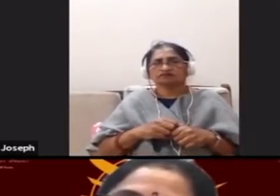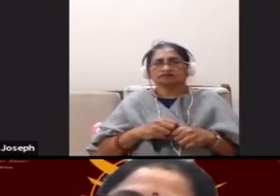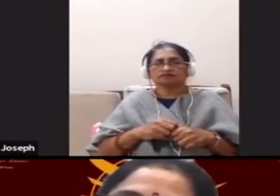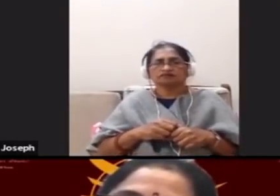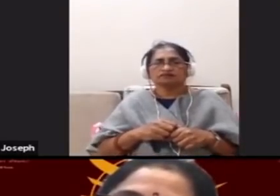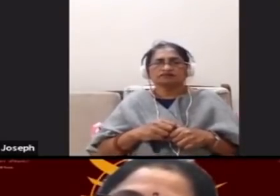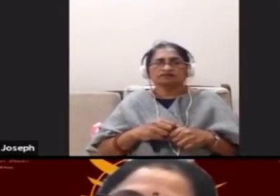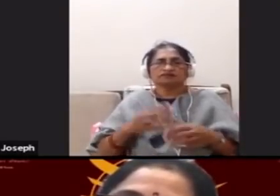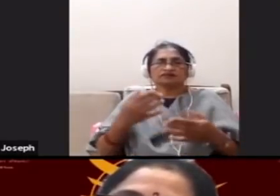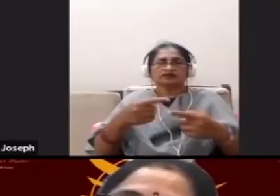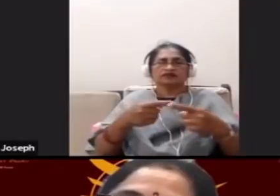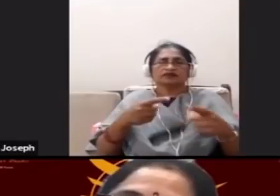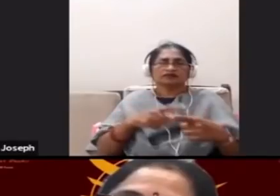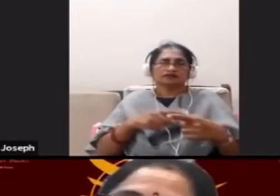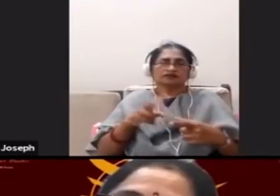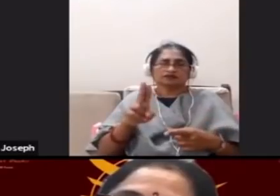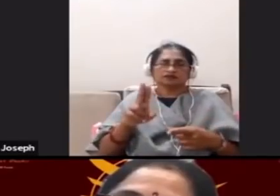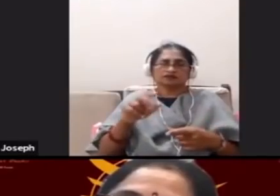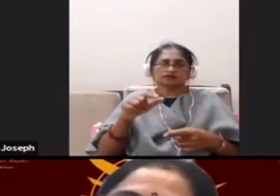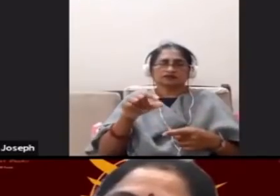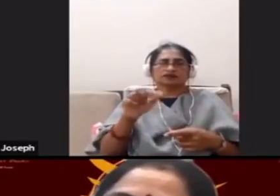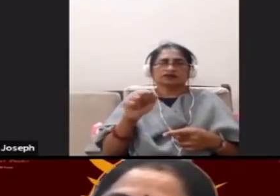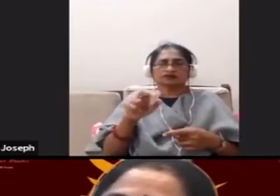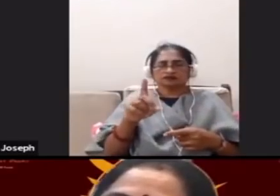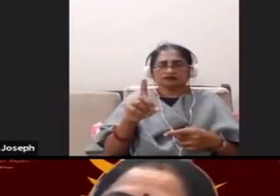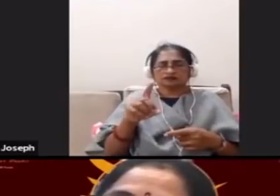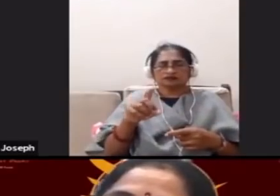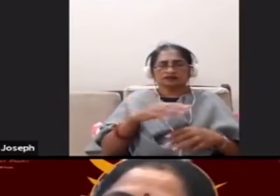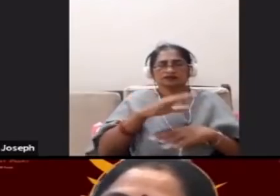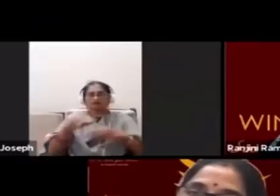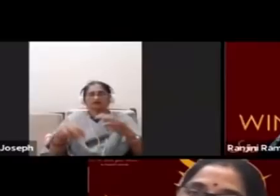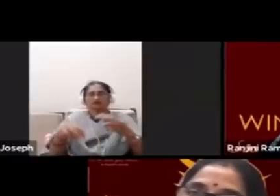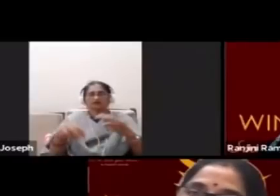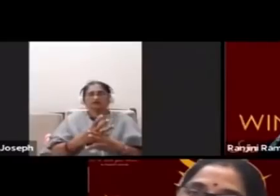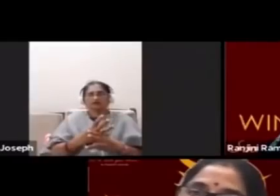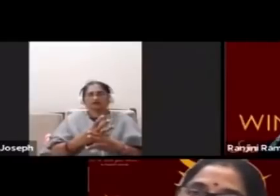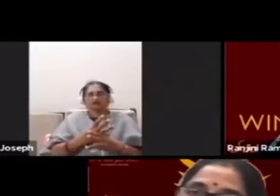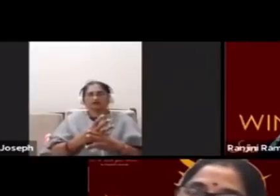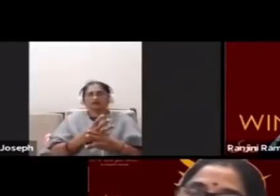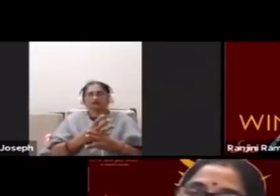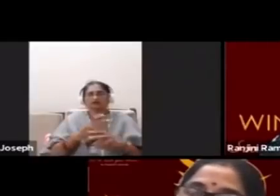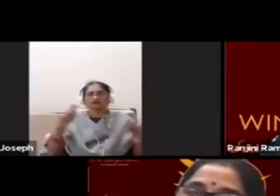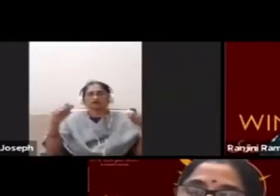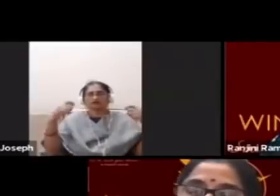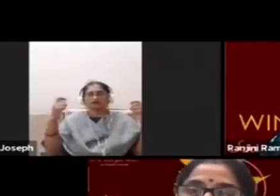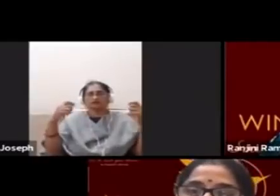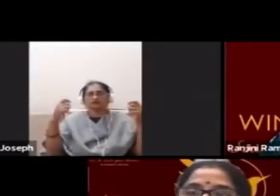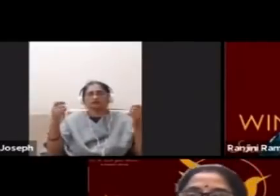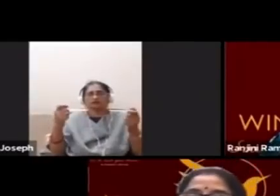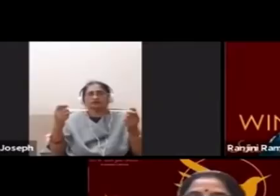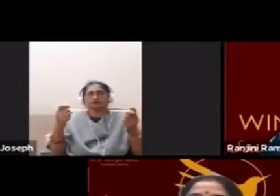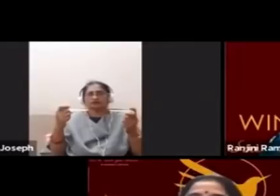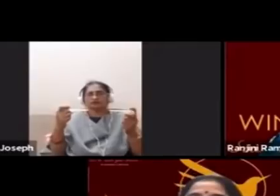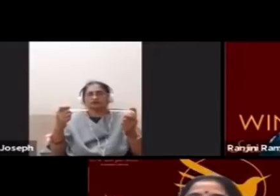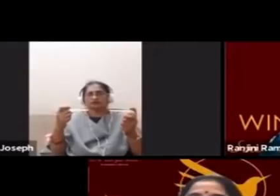Since then, Uganda has joined the rest of the world on this day to celebrate and acknowledge the capabilities of persons